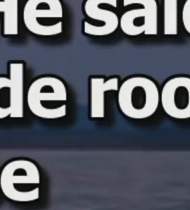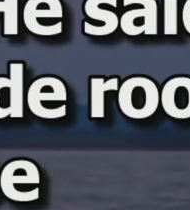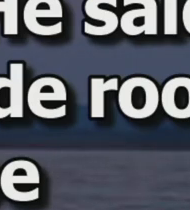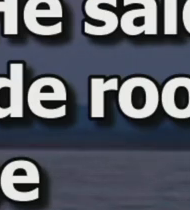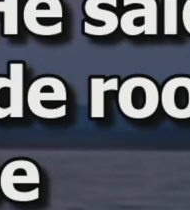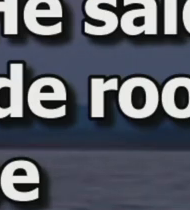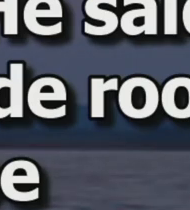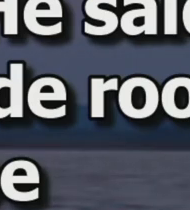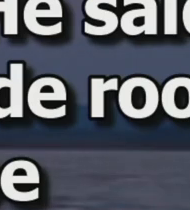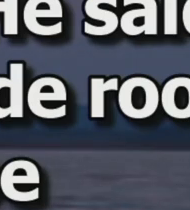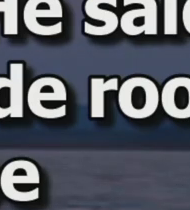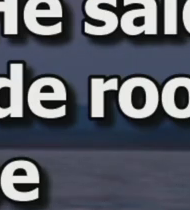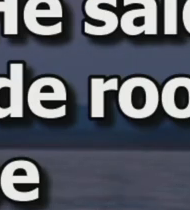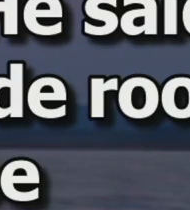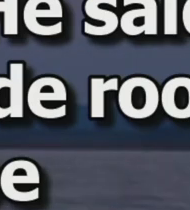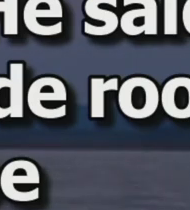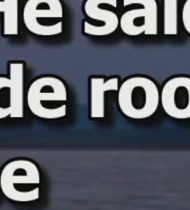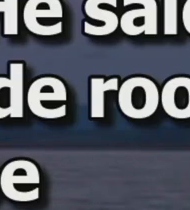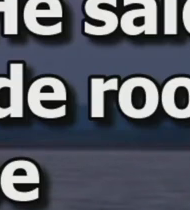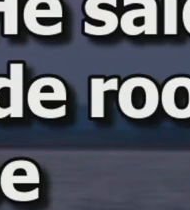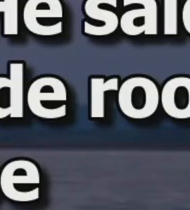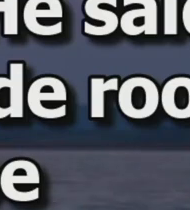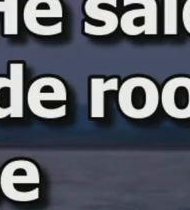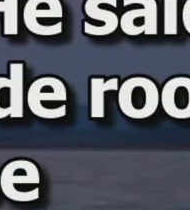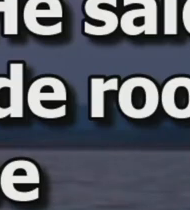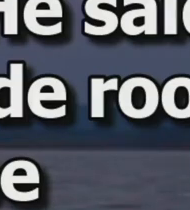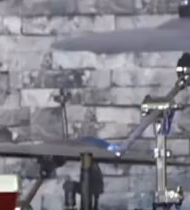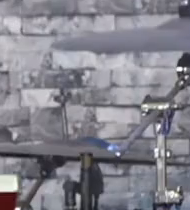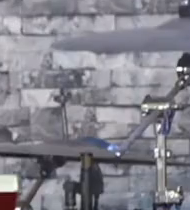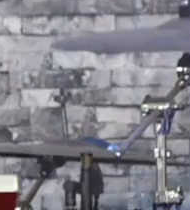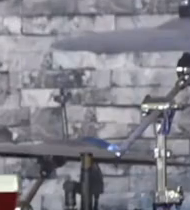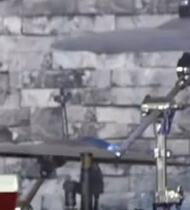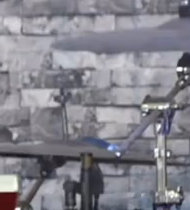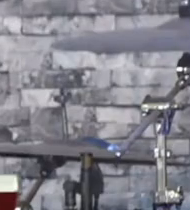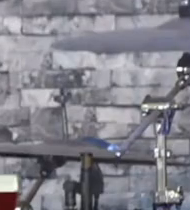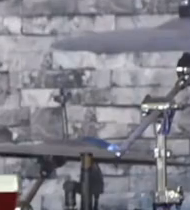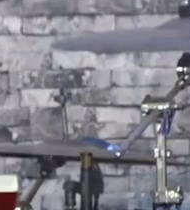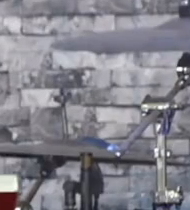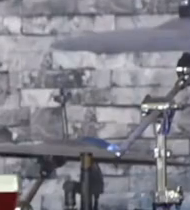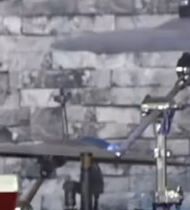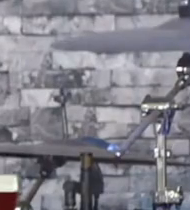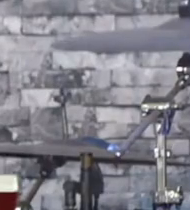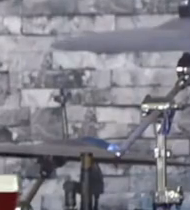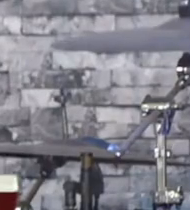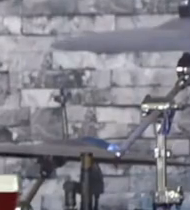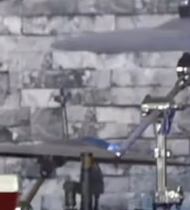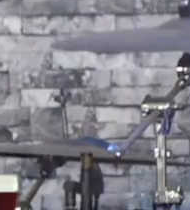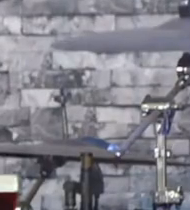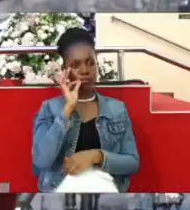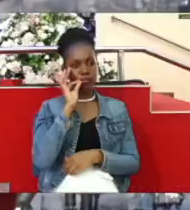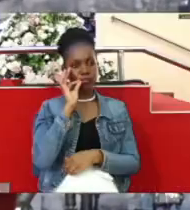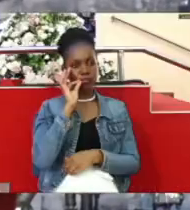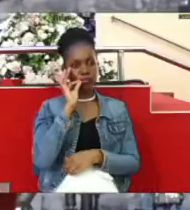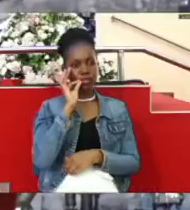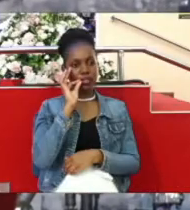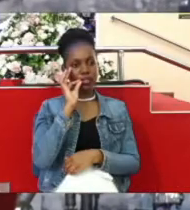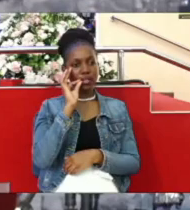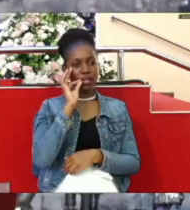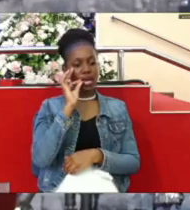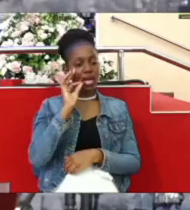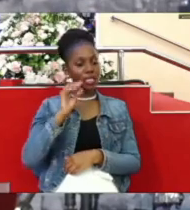He will cause us to be fruitful here. This is the well of maturity, church.